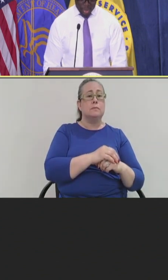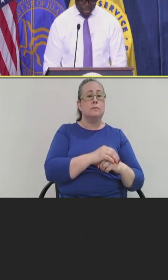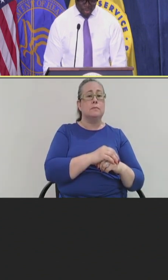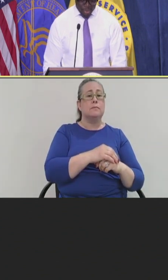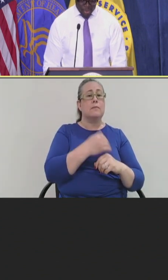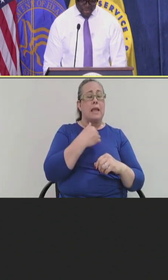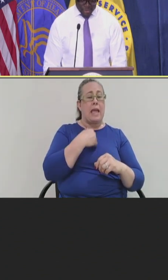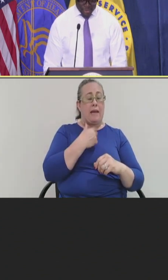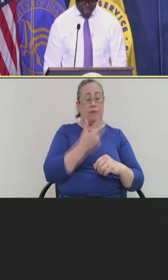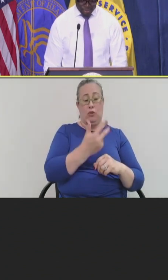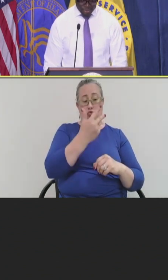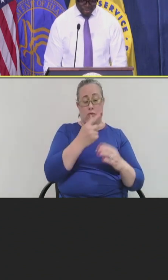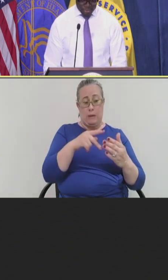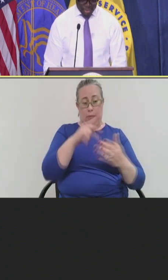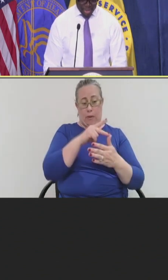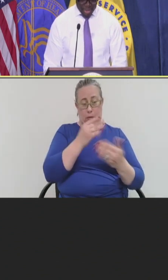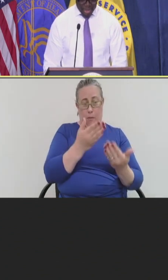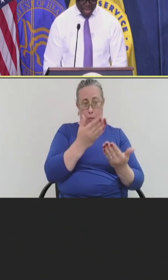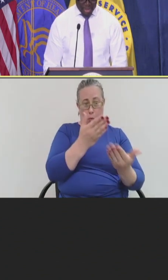were proposed